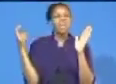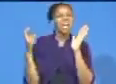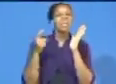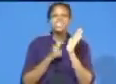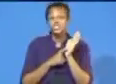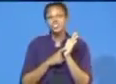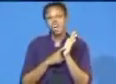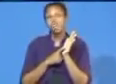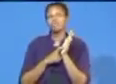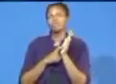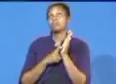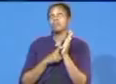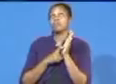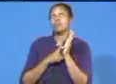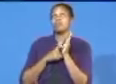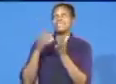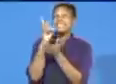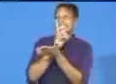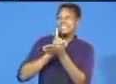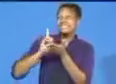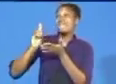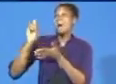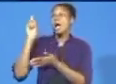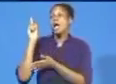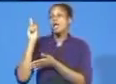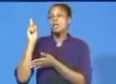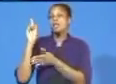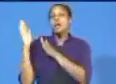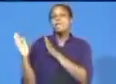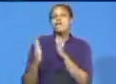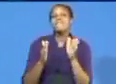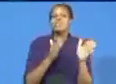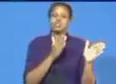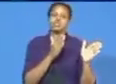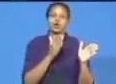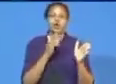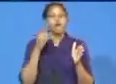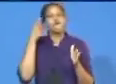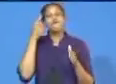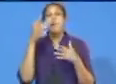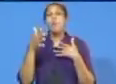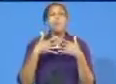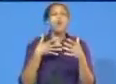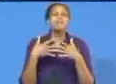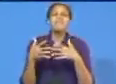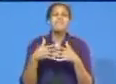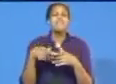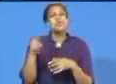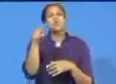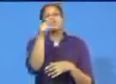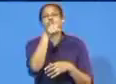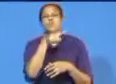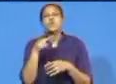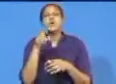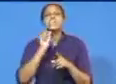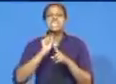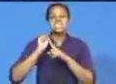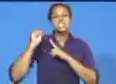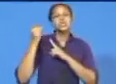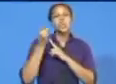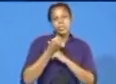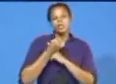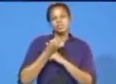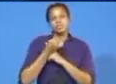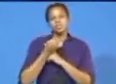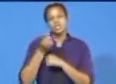recognition of divine provision for whatever your